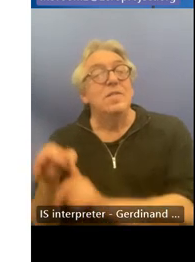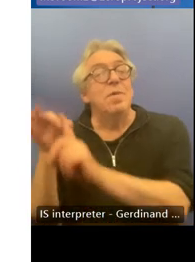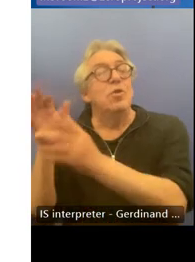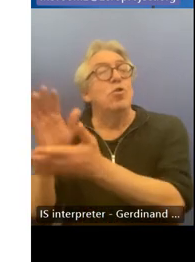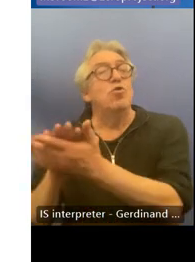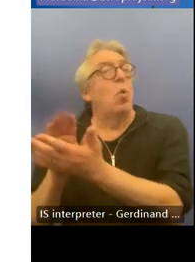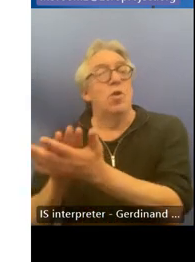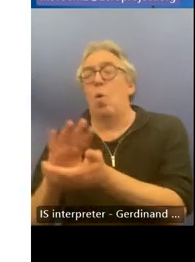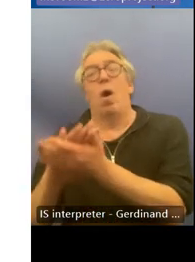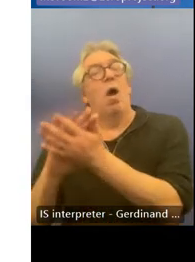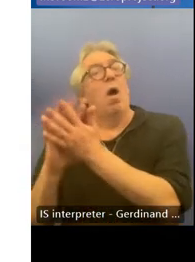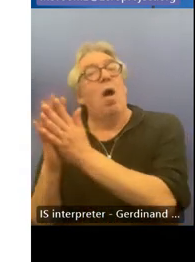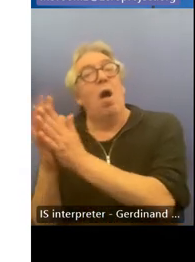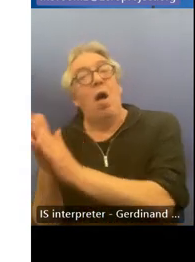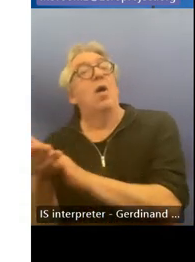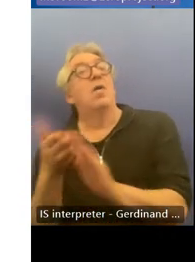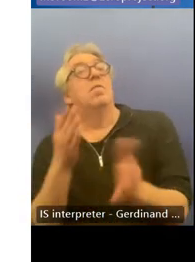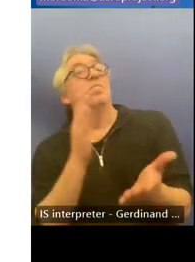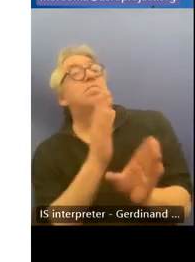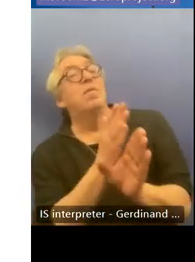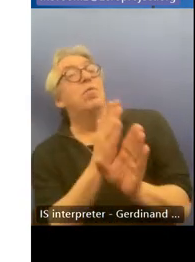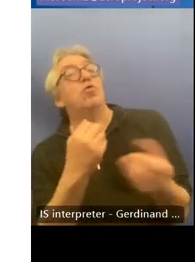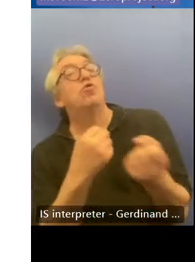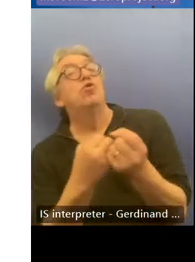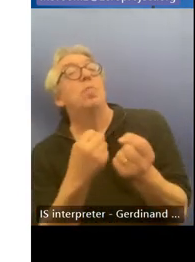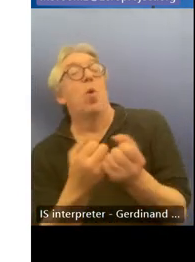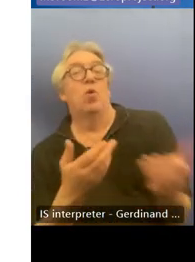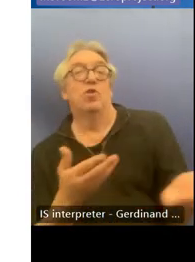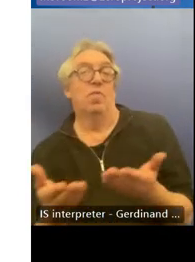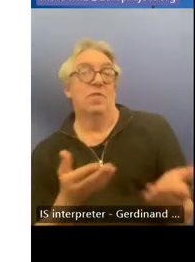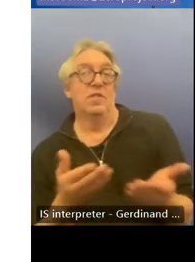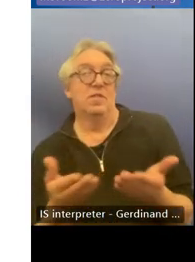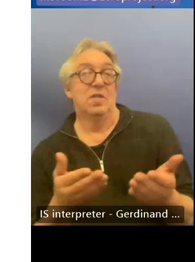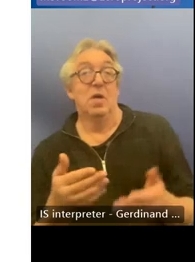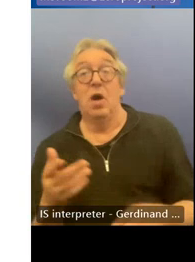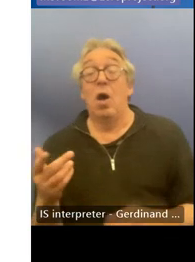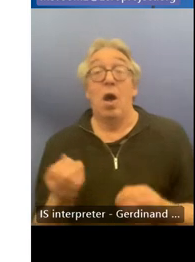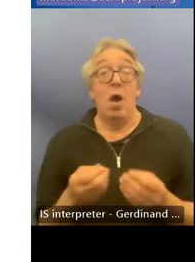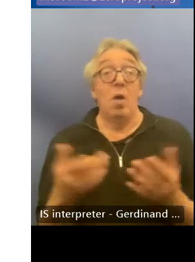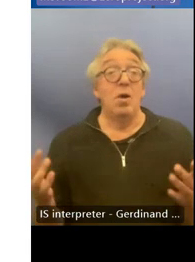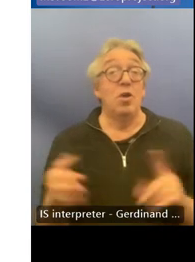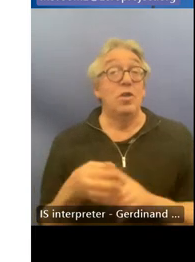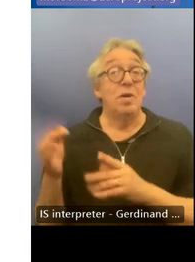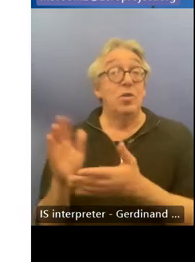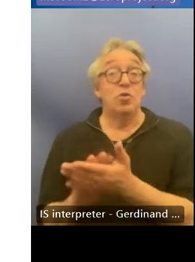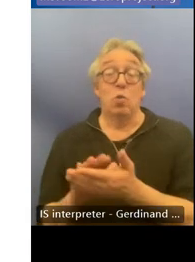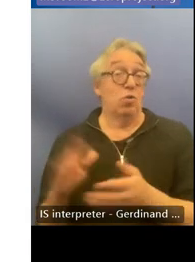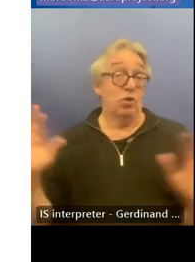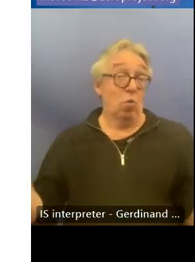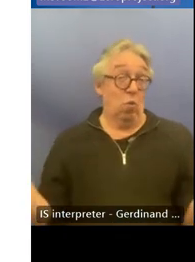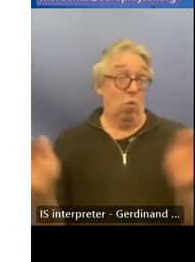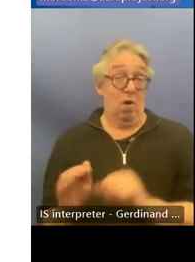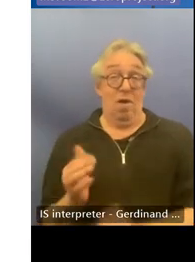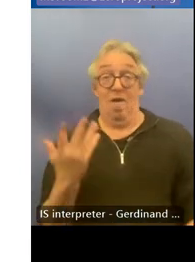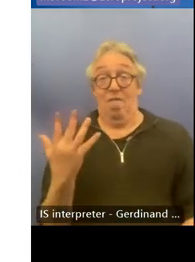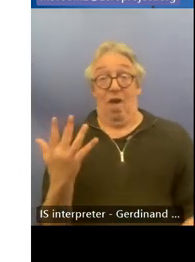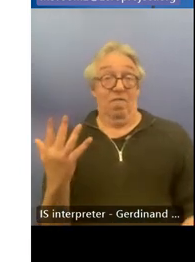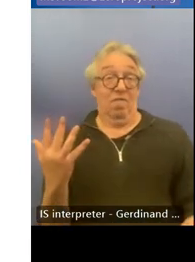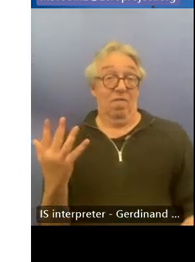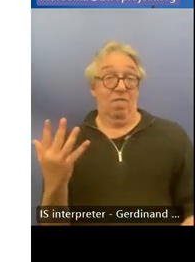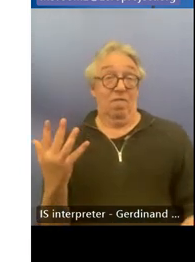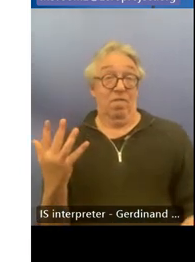inclusive education. And now we can say that the number of special schools is only 5 in the country, and the rest